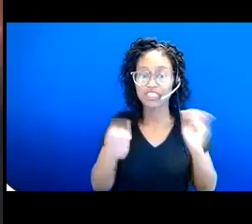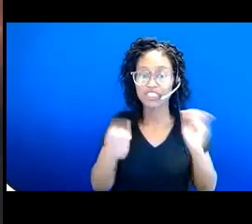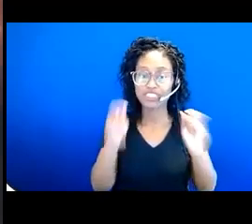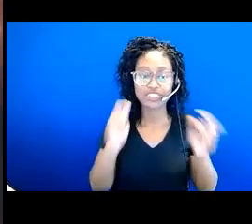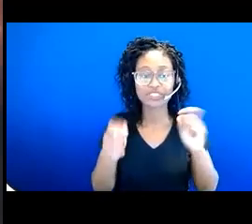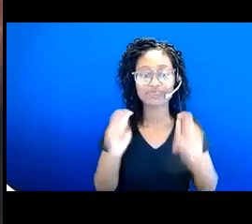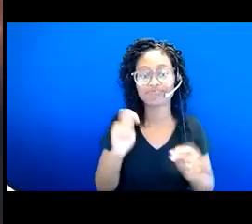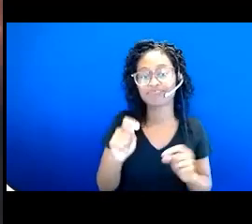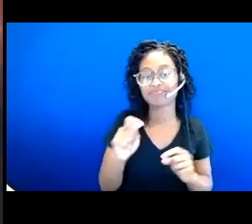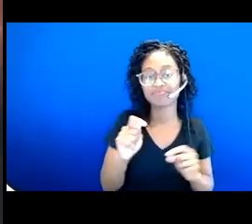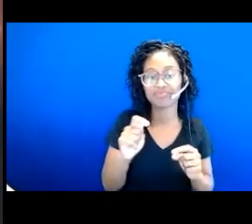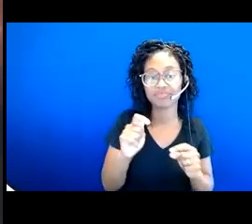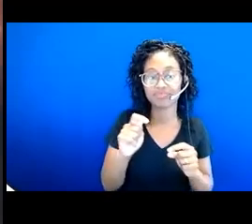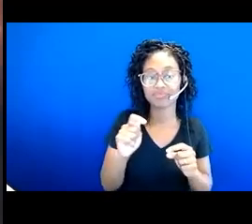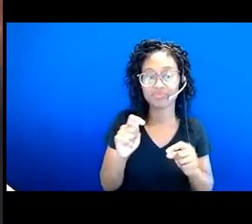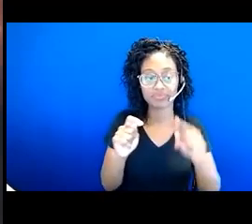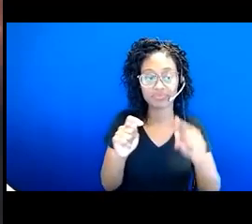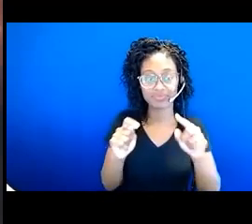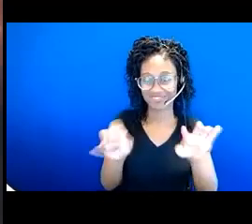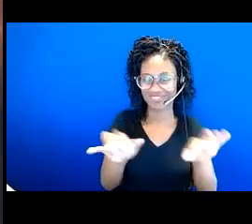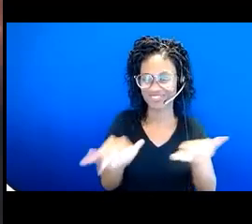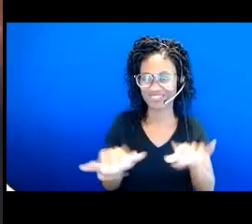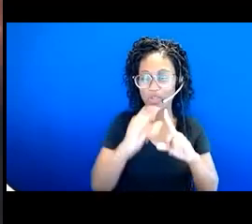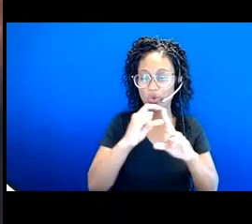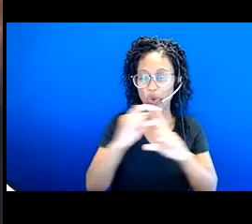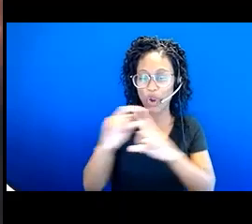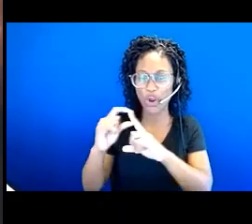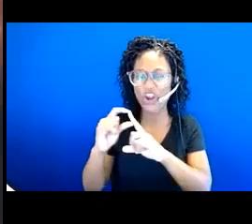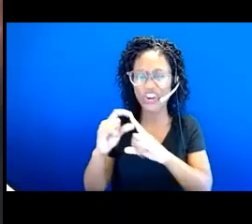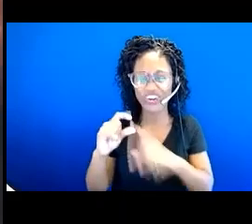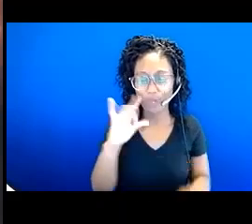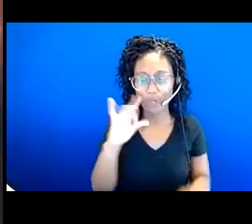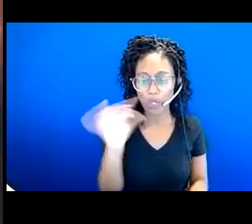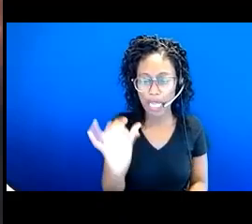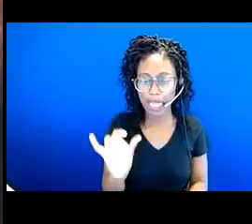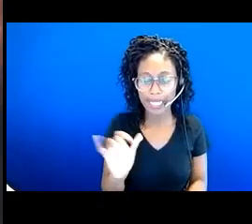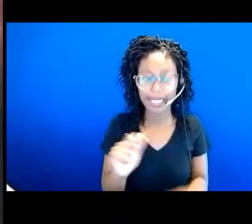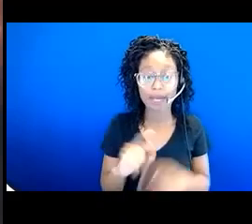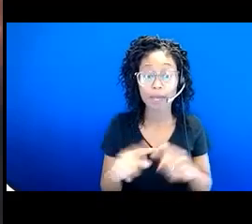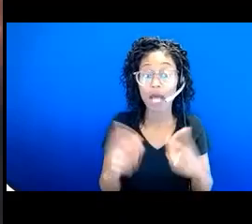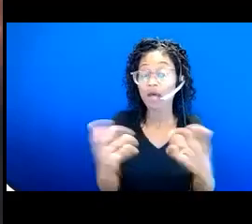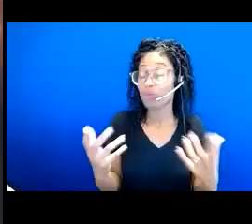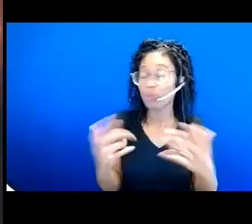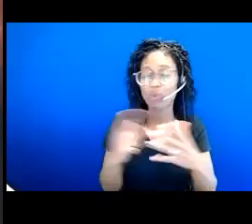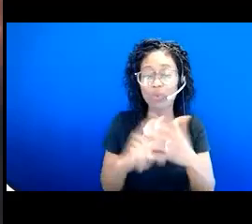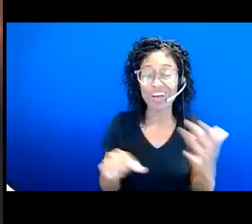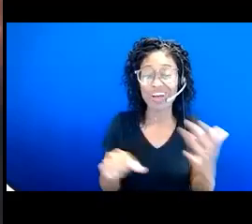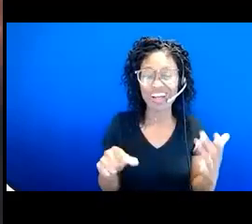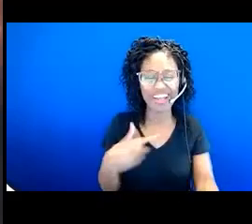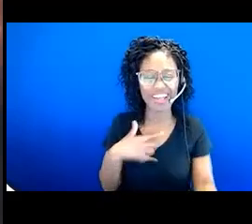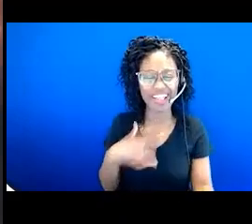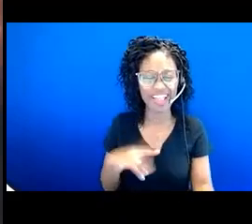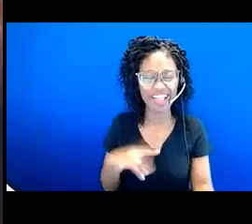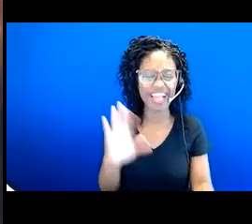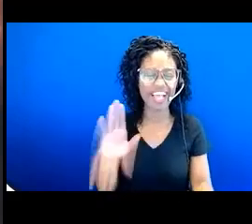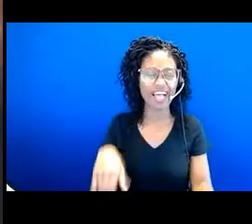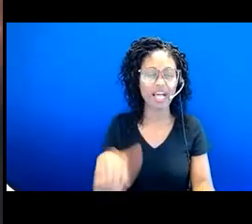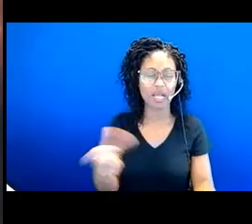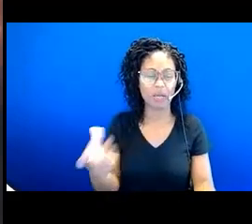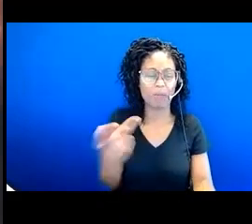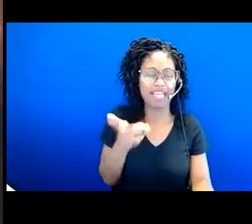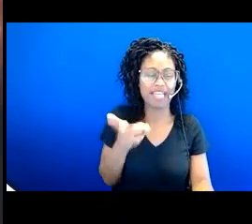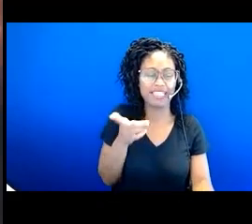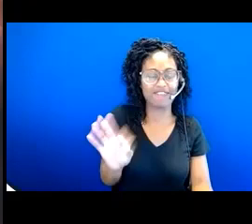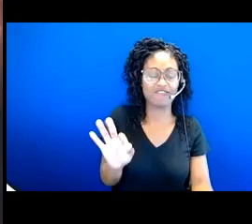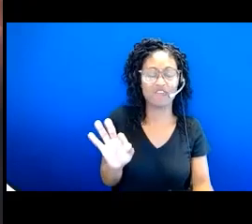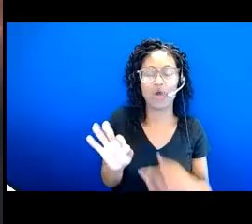here. And you can also decide that what you're doing you don't like, and you can return to default here. This